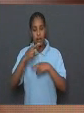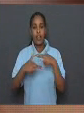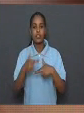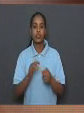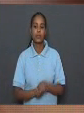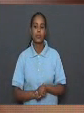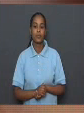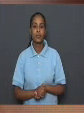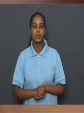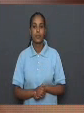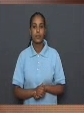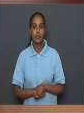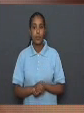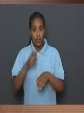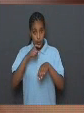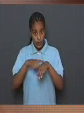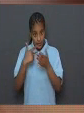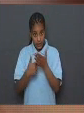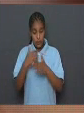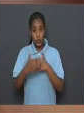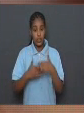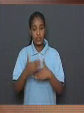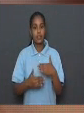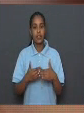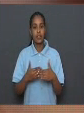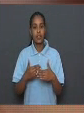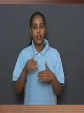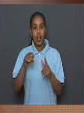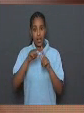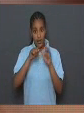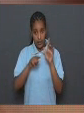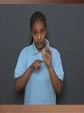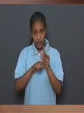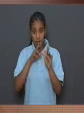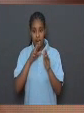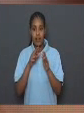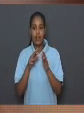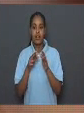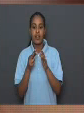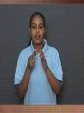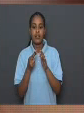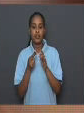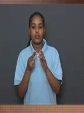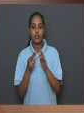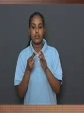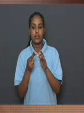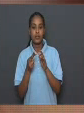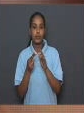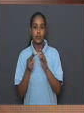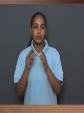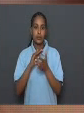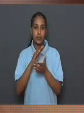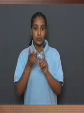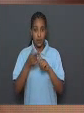chemical reaction. During this process, ions are swapped back and forth